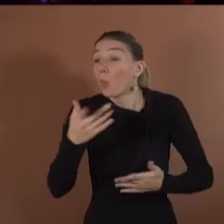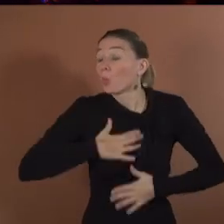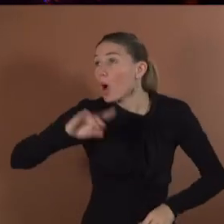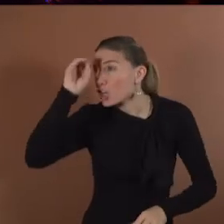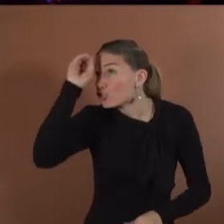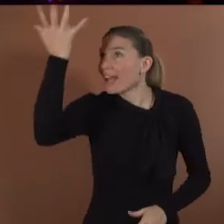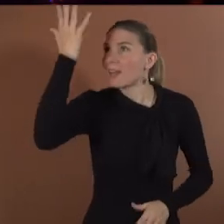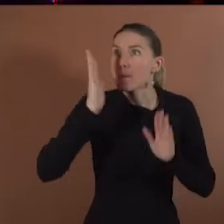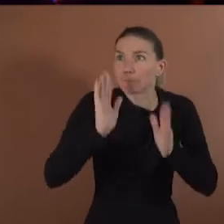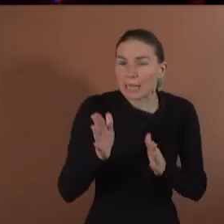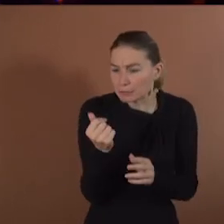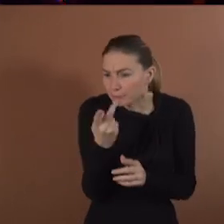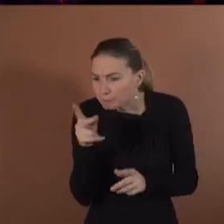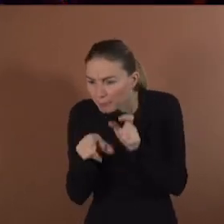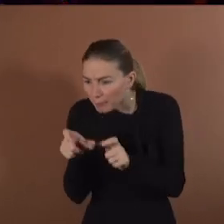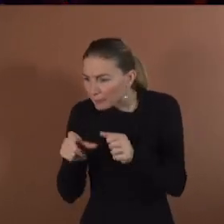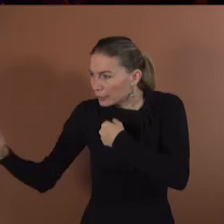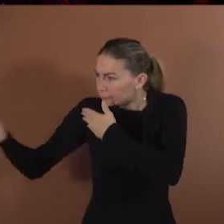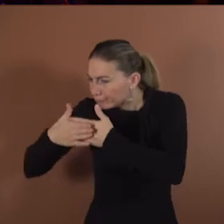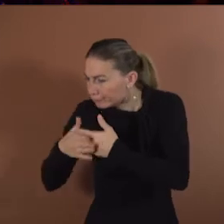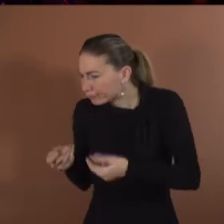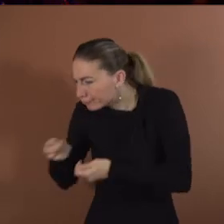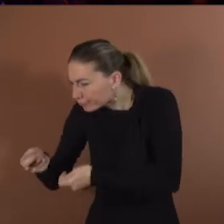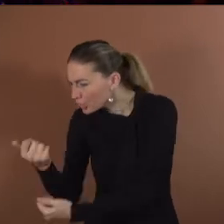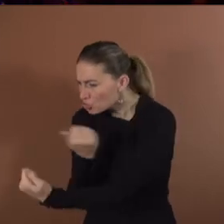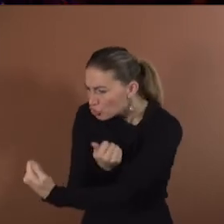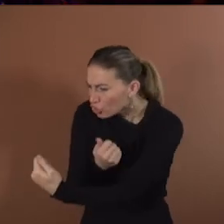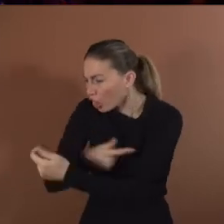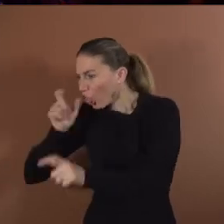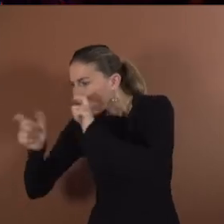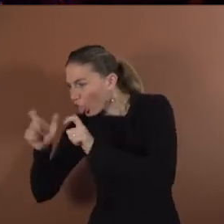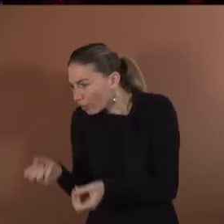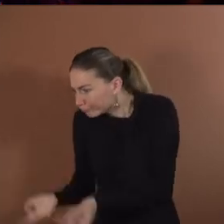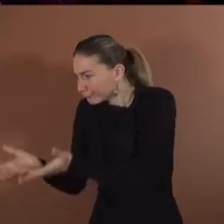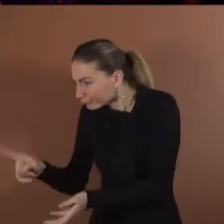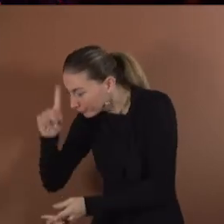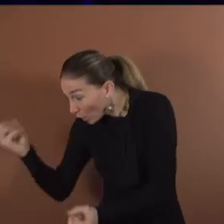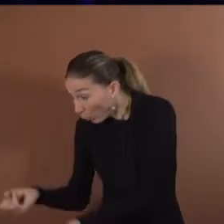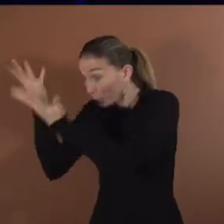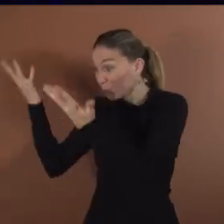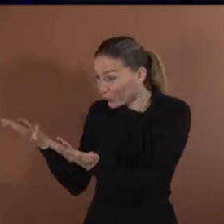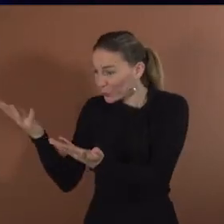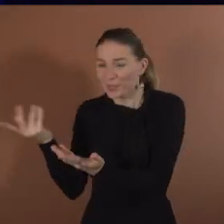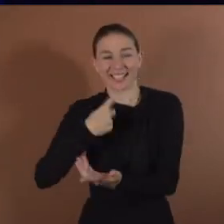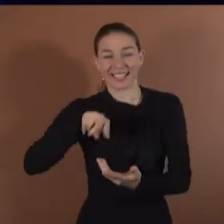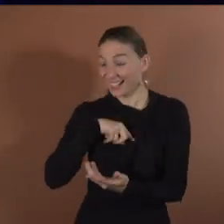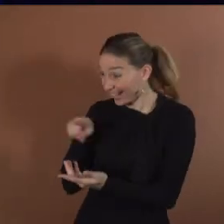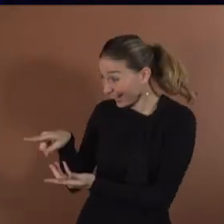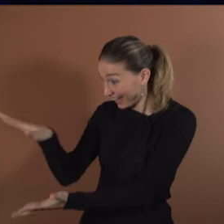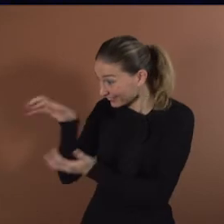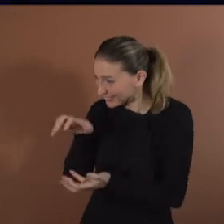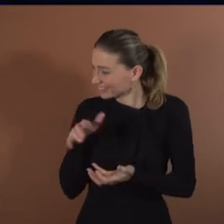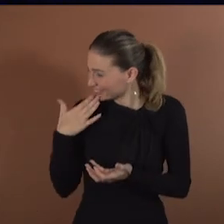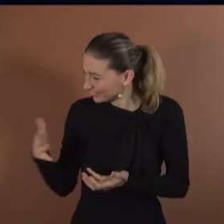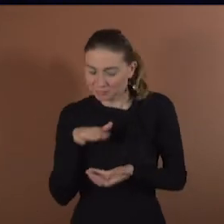it, they come out with one idea, which is, okay, and they think it's really good, and then everybody fights about it. And this